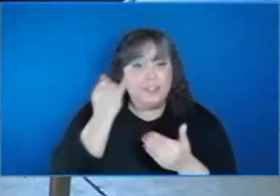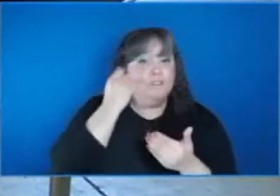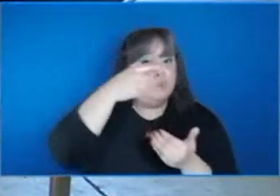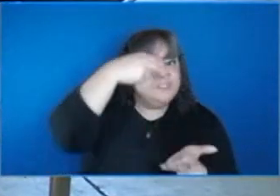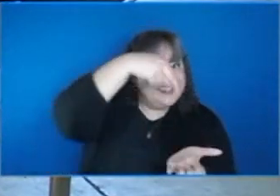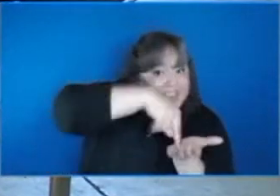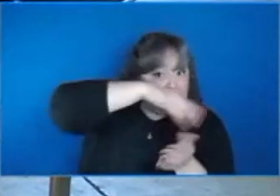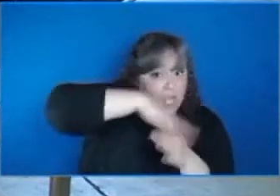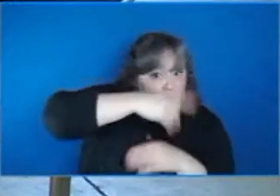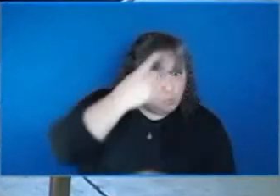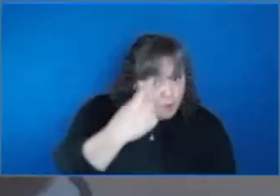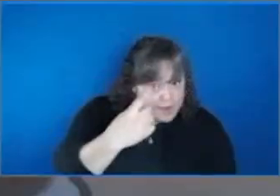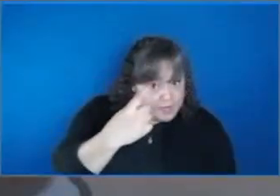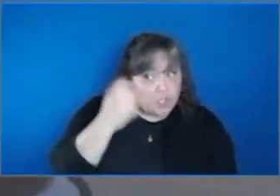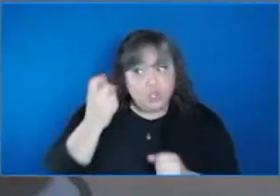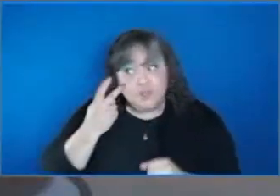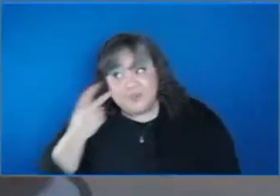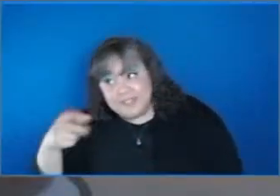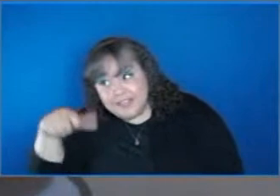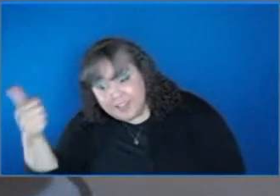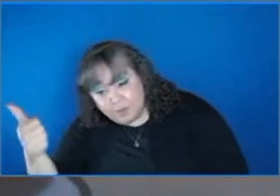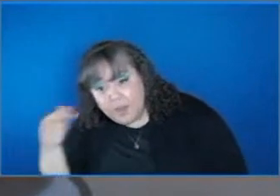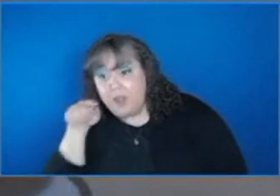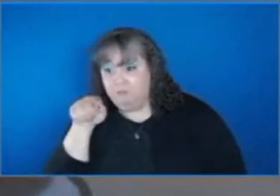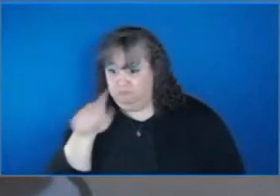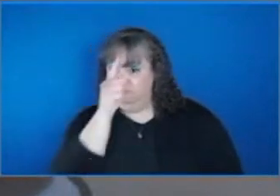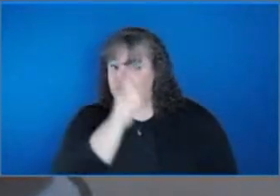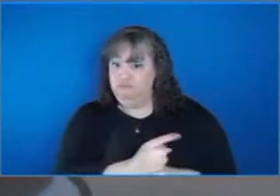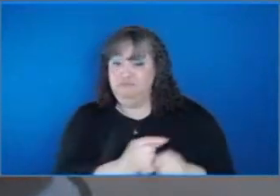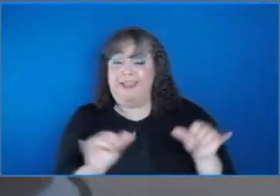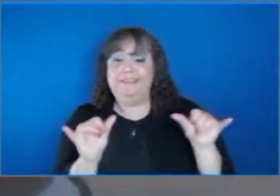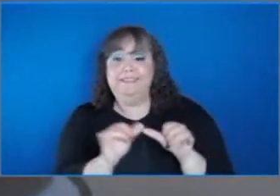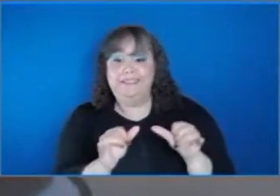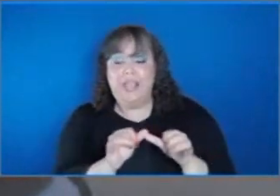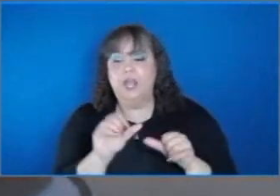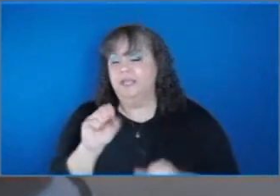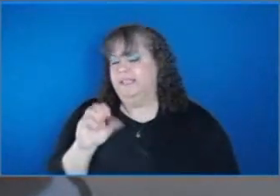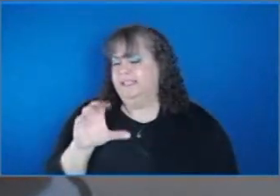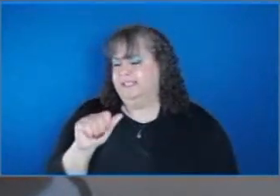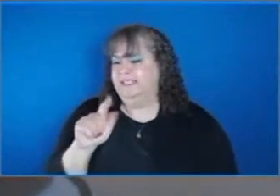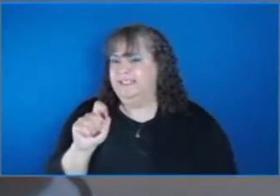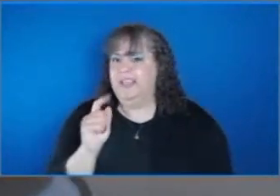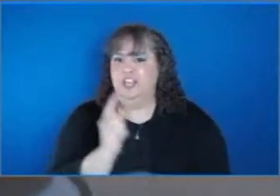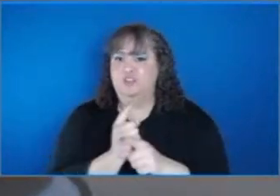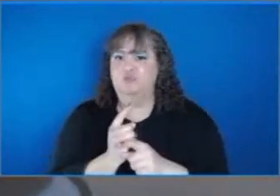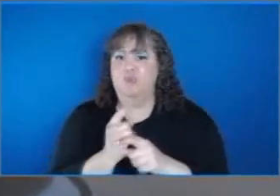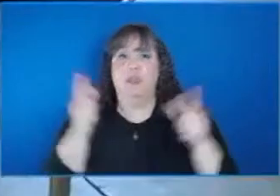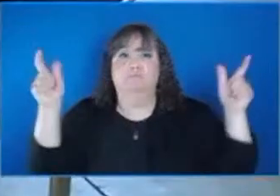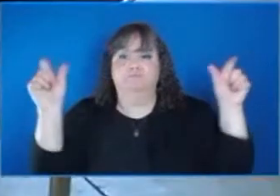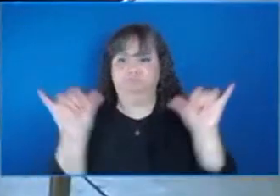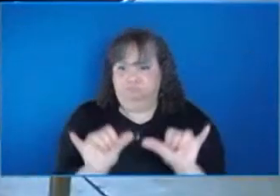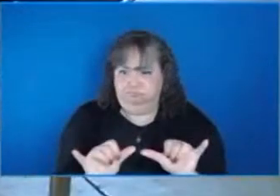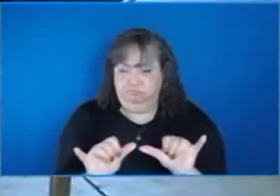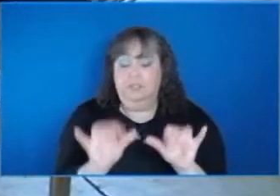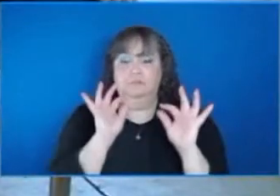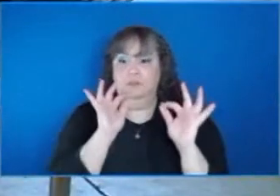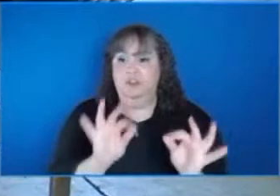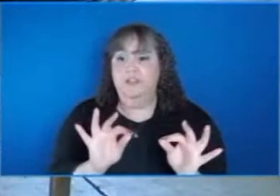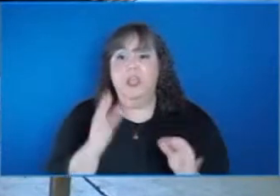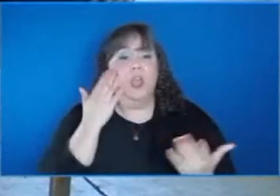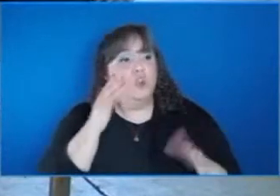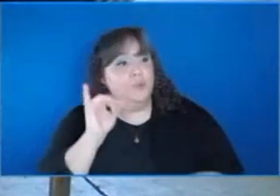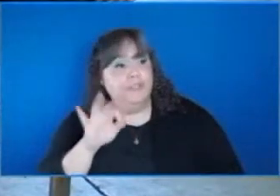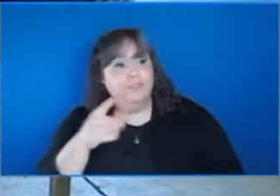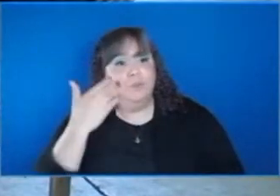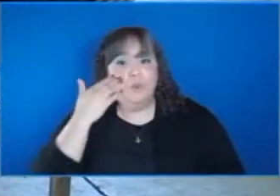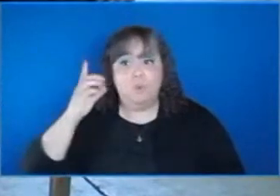scale. Okay. And so this is the right scale for how it should be. So I don't know if people are familiar with the Washington, D.C. area, but this